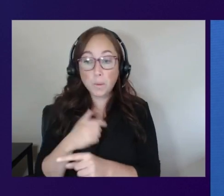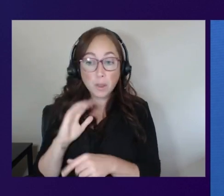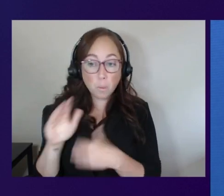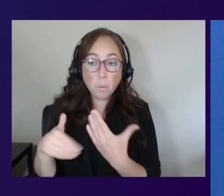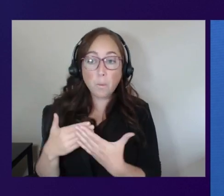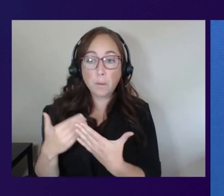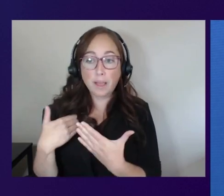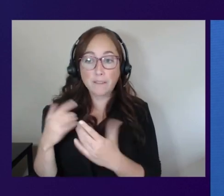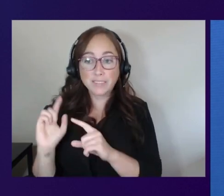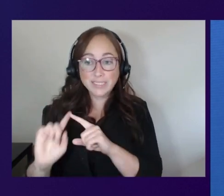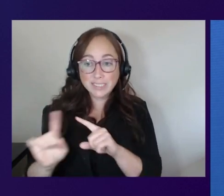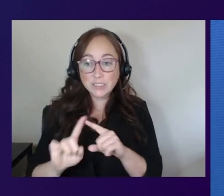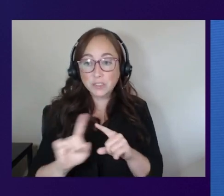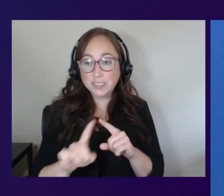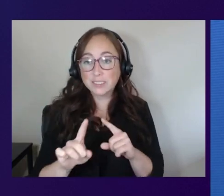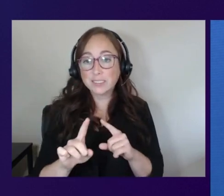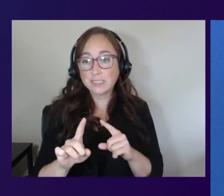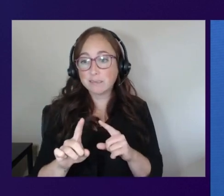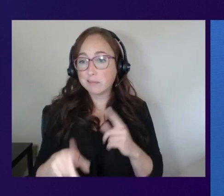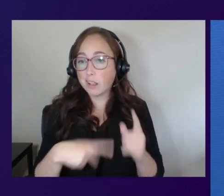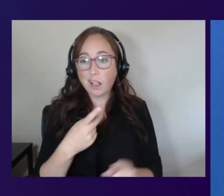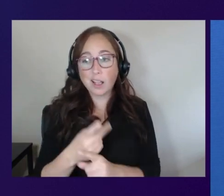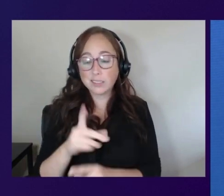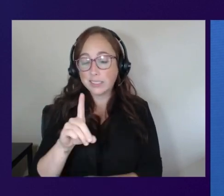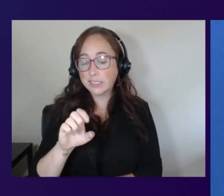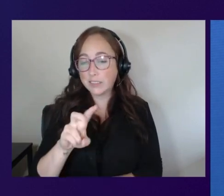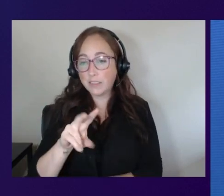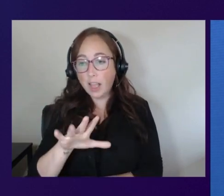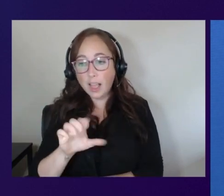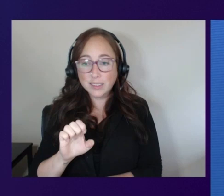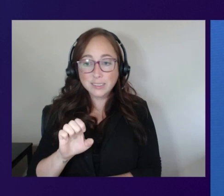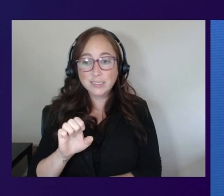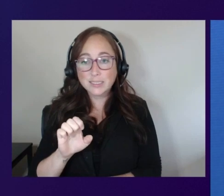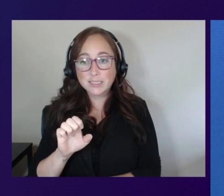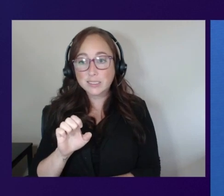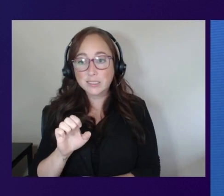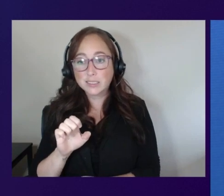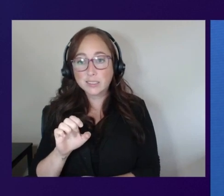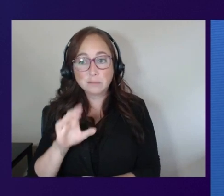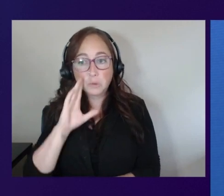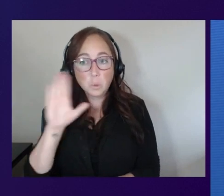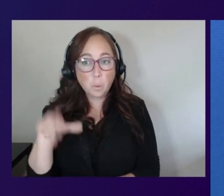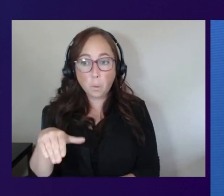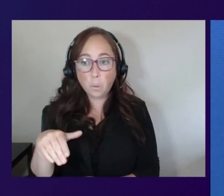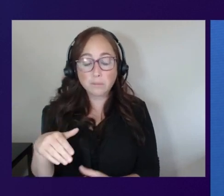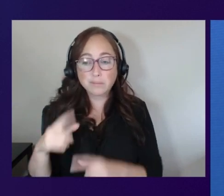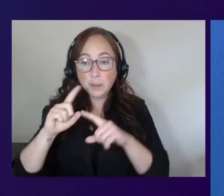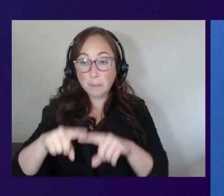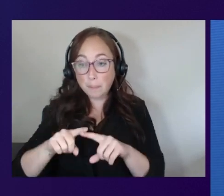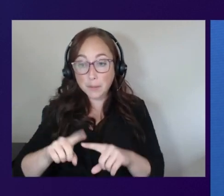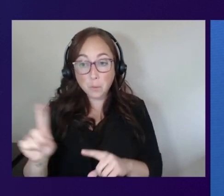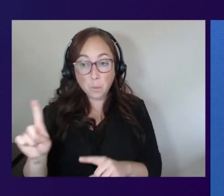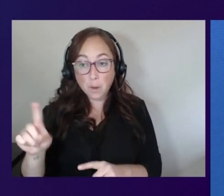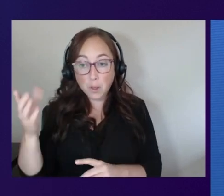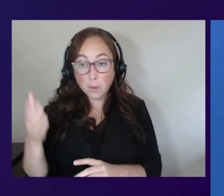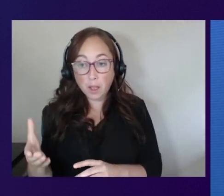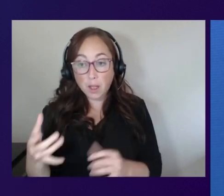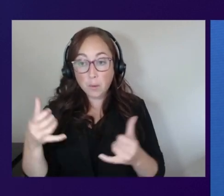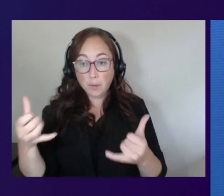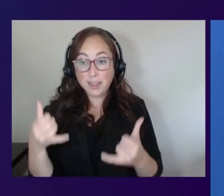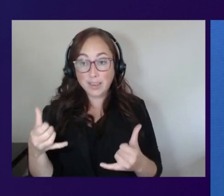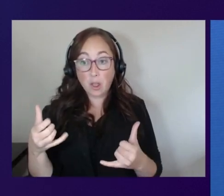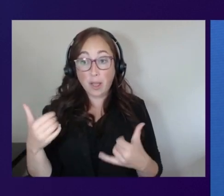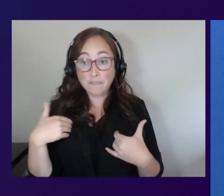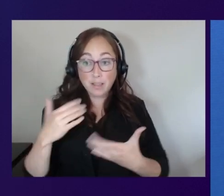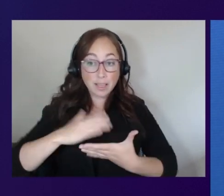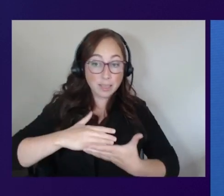different size, different devices in our backpack, depend on where we are, right? Right now, we're using laptop in